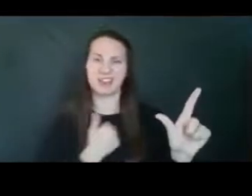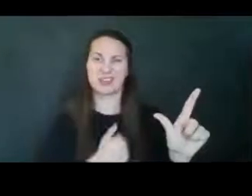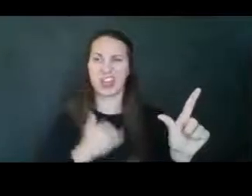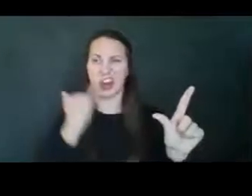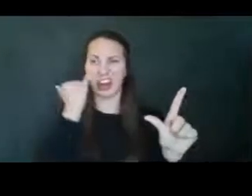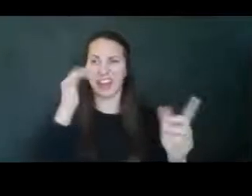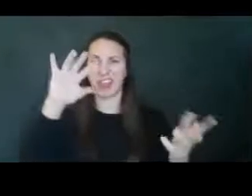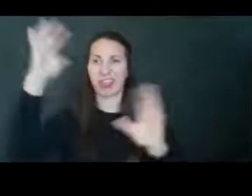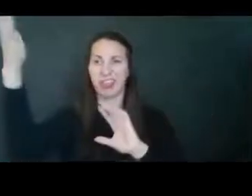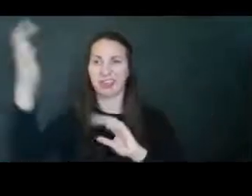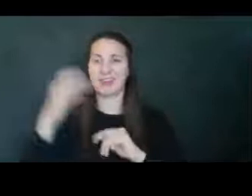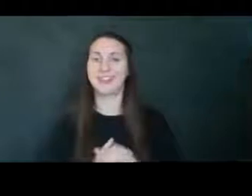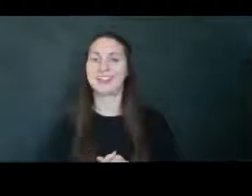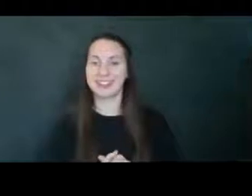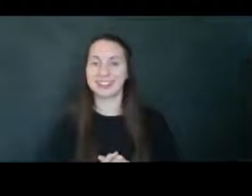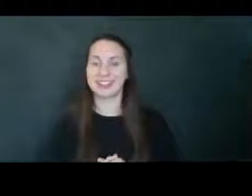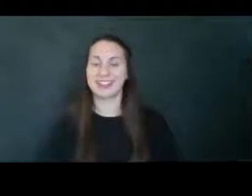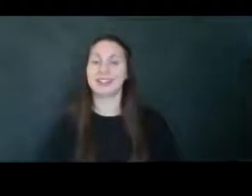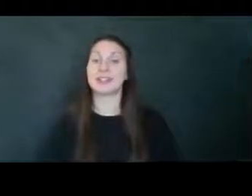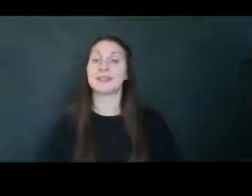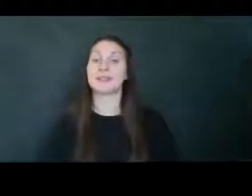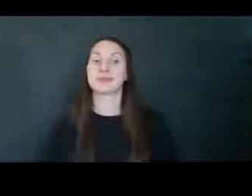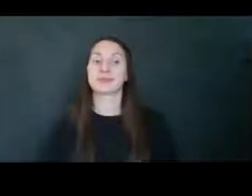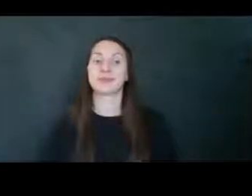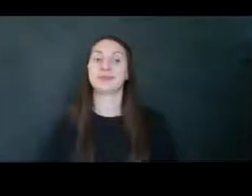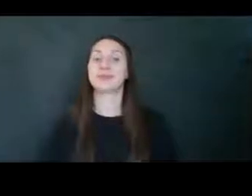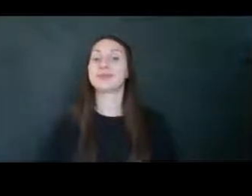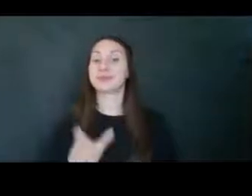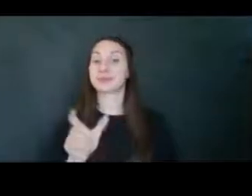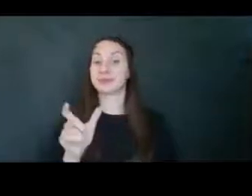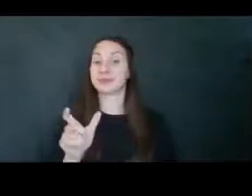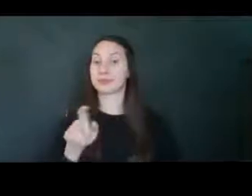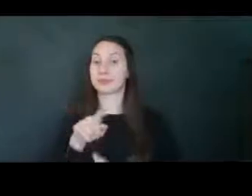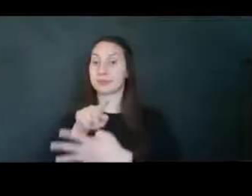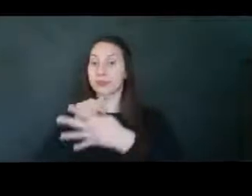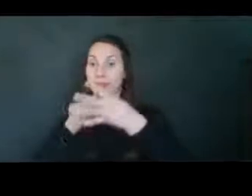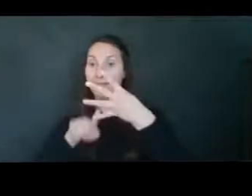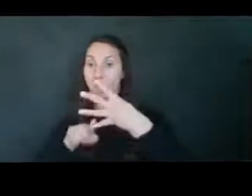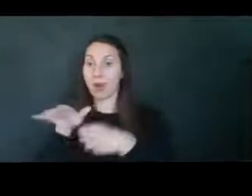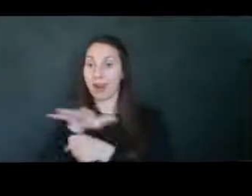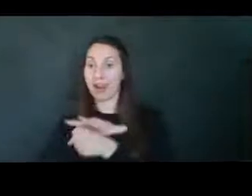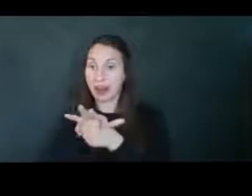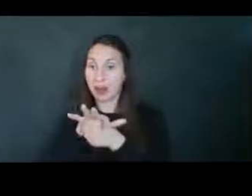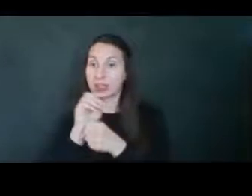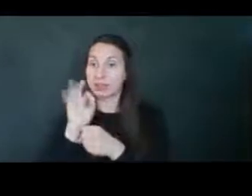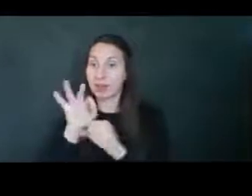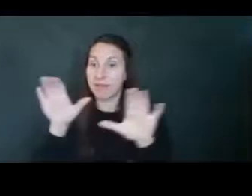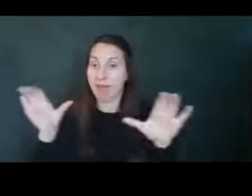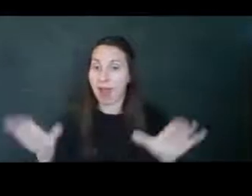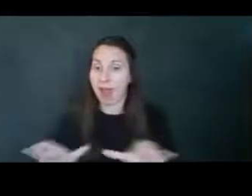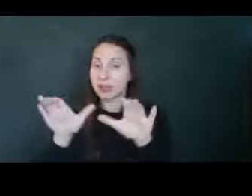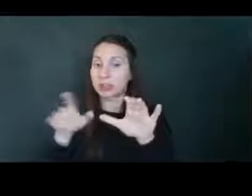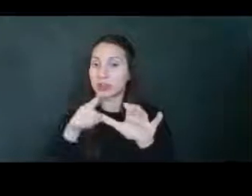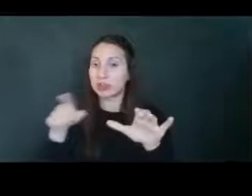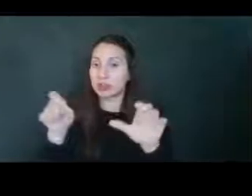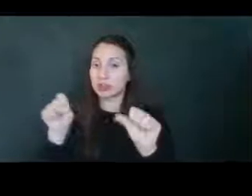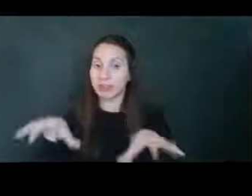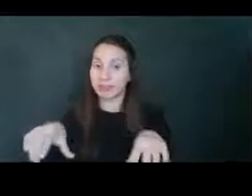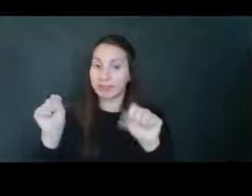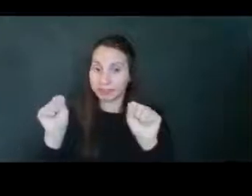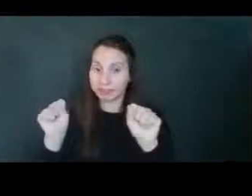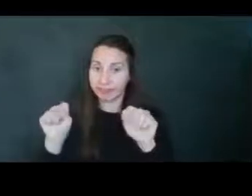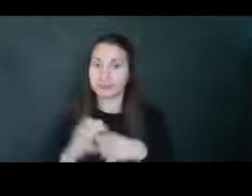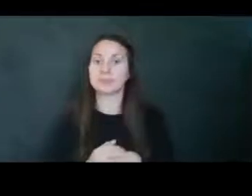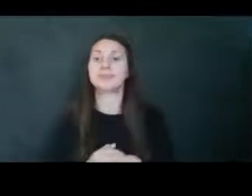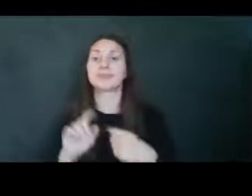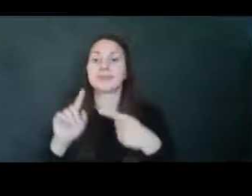little out of order for anyone. There are 4 areas of action that you can take in your organization.